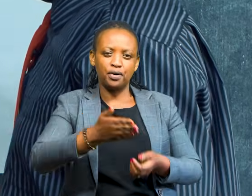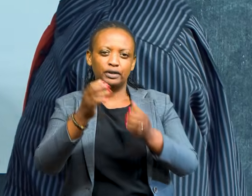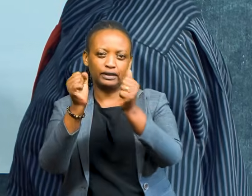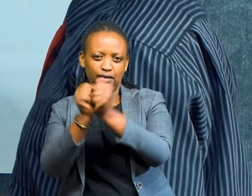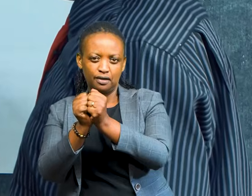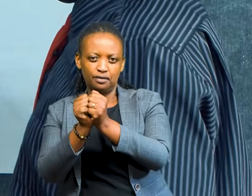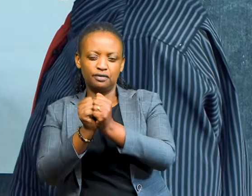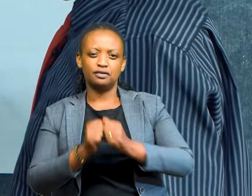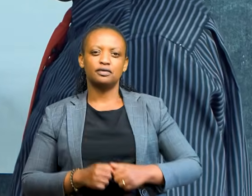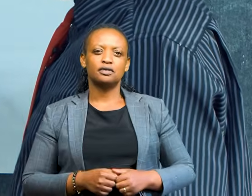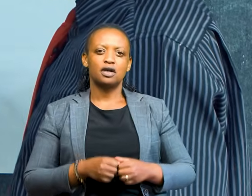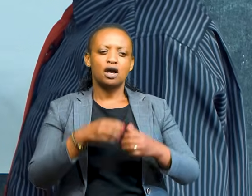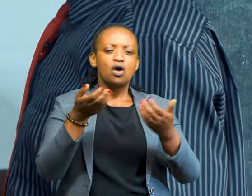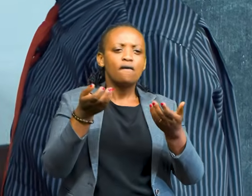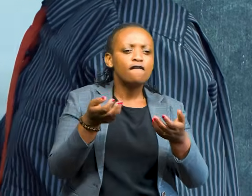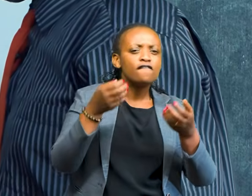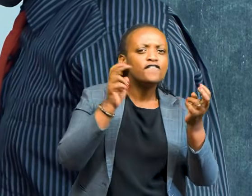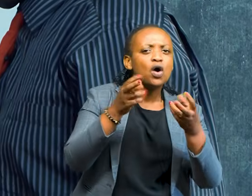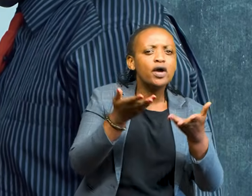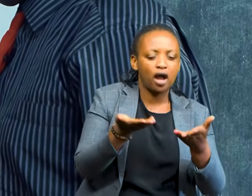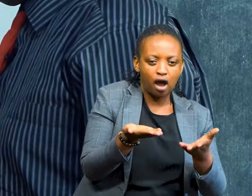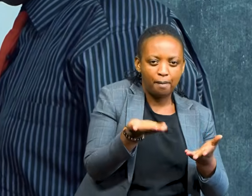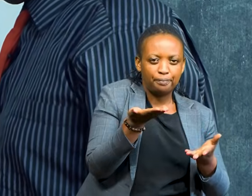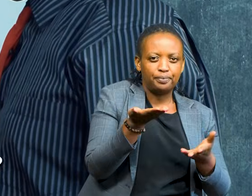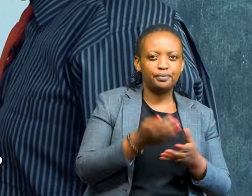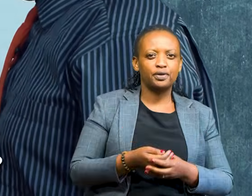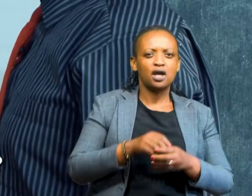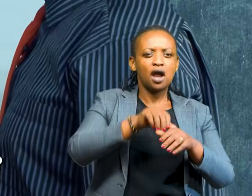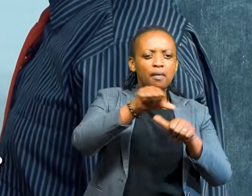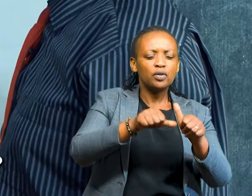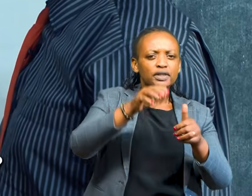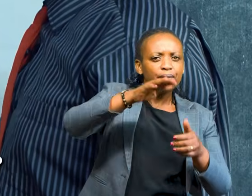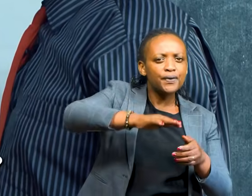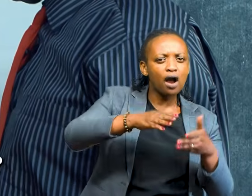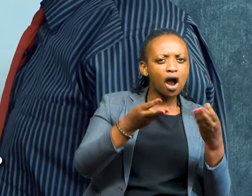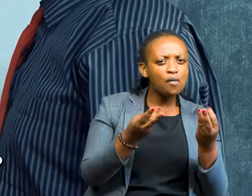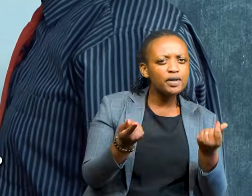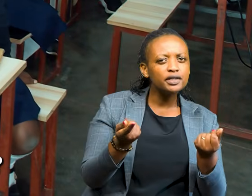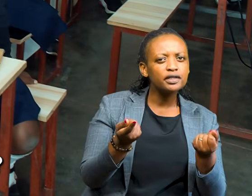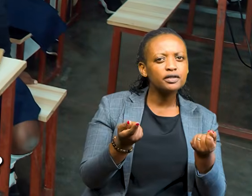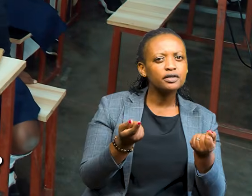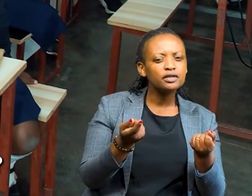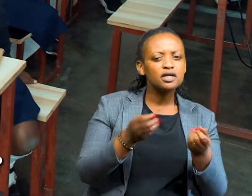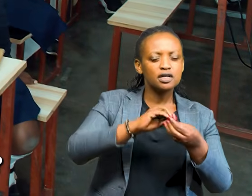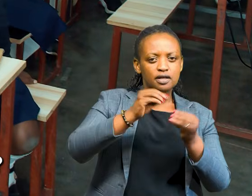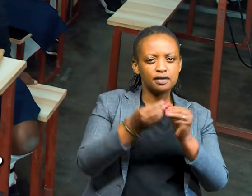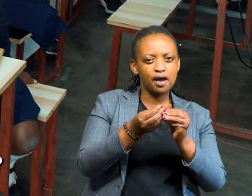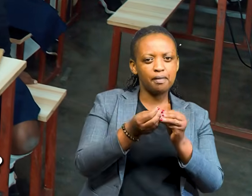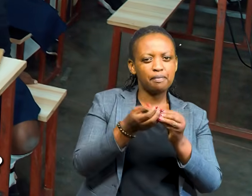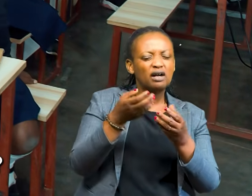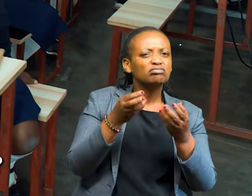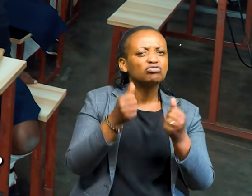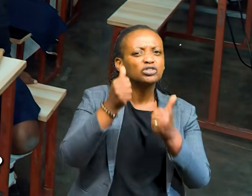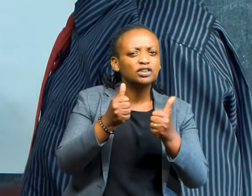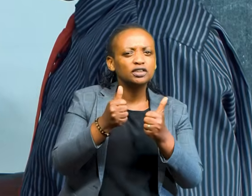2 out of 10 facing where? What about facing down? How many, what is the number